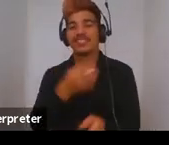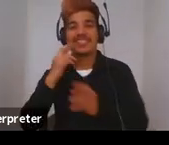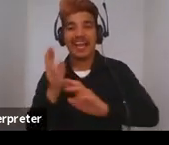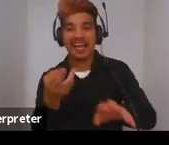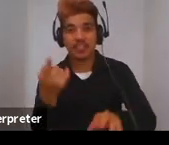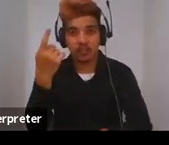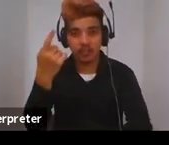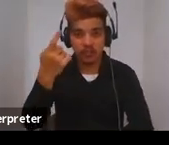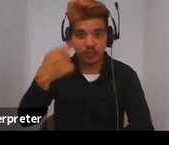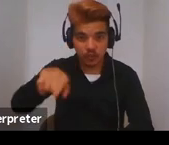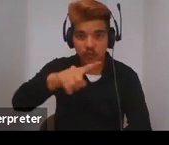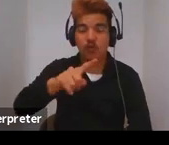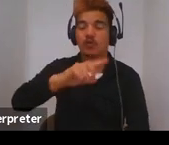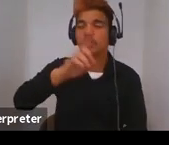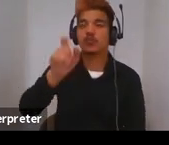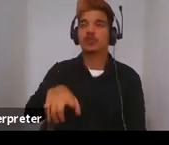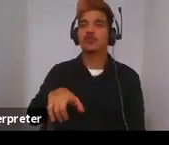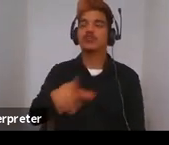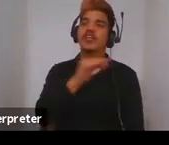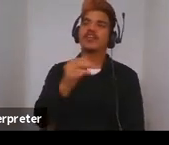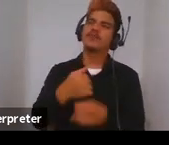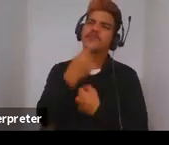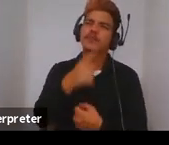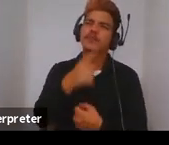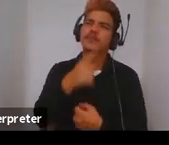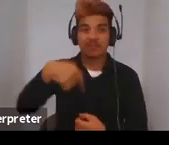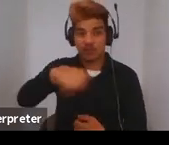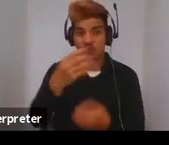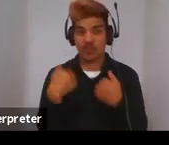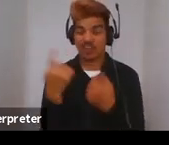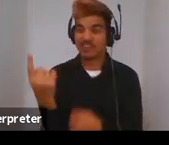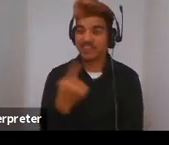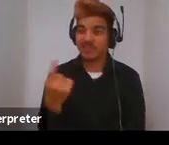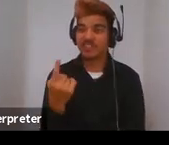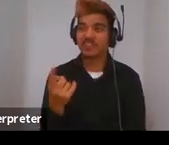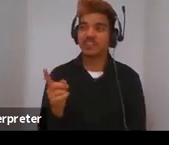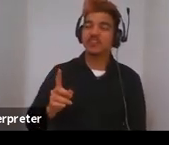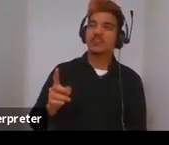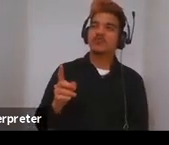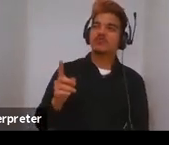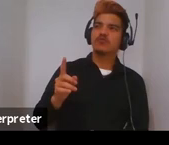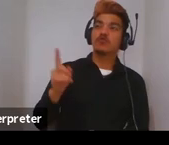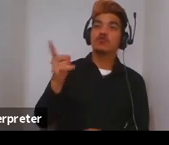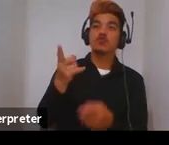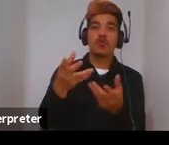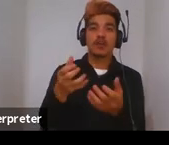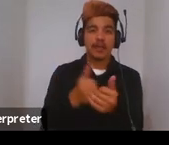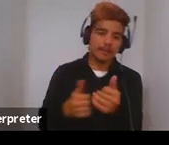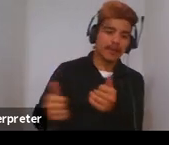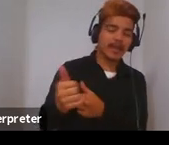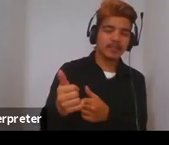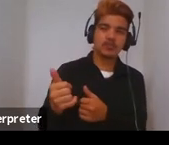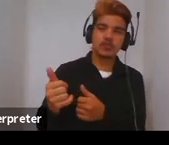your questions answered. And make sure if you have something that you want to, where you want to go further, let me know so I can help.